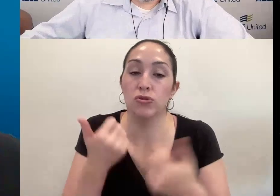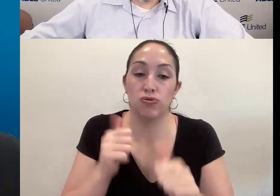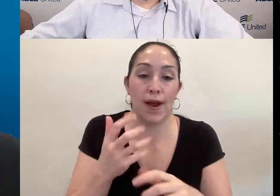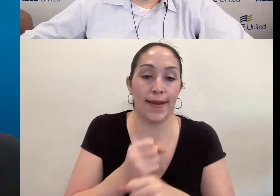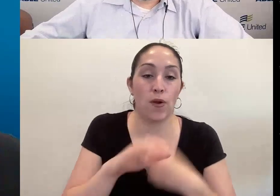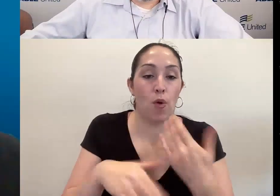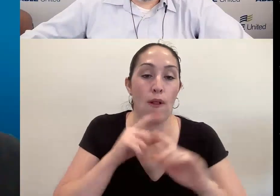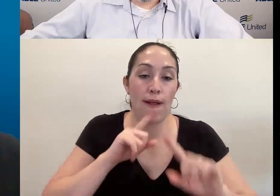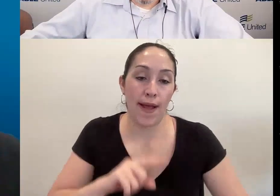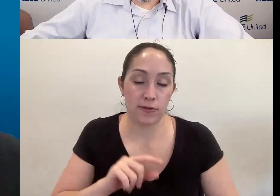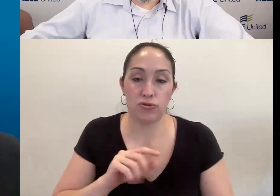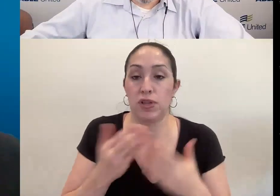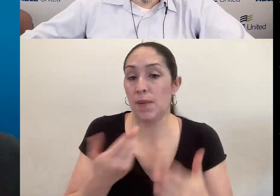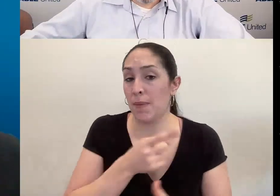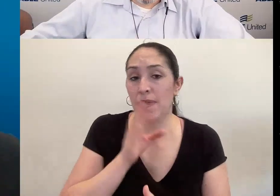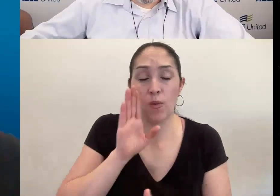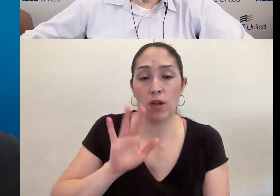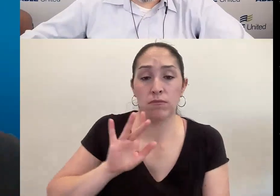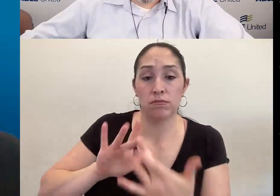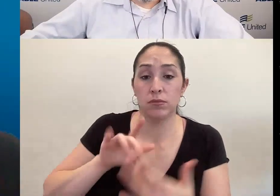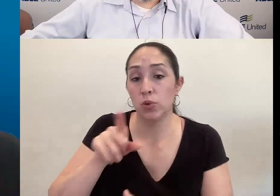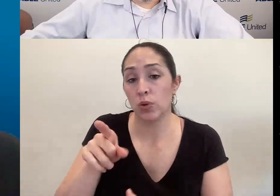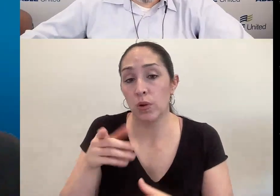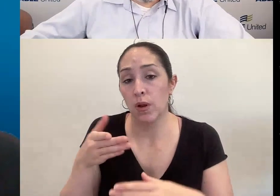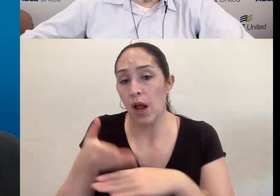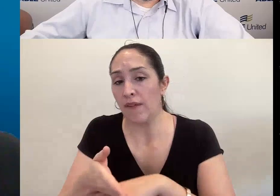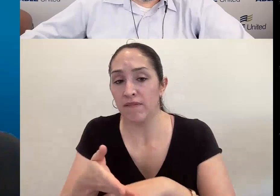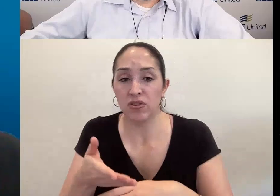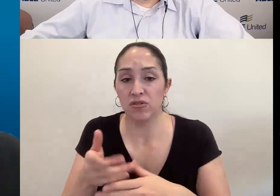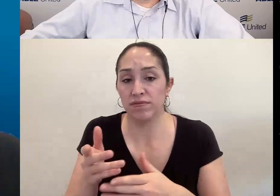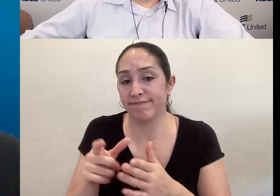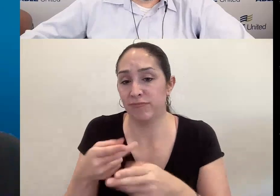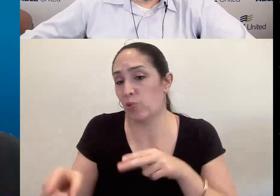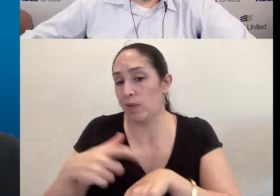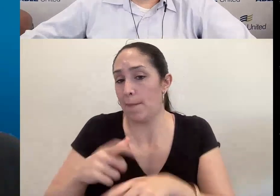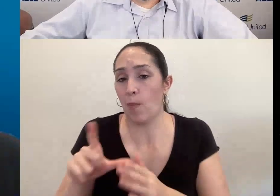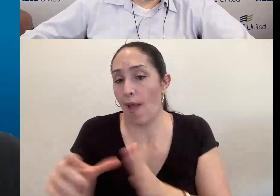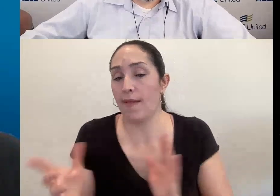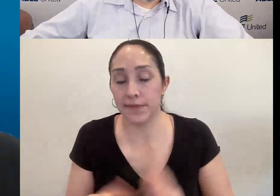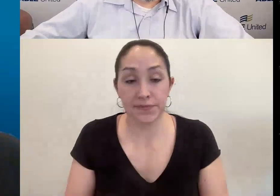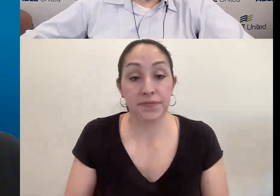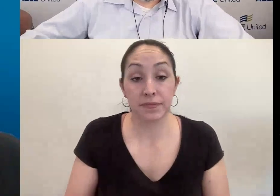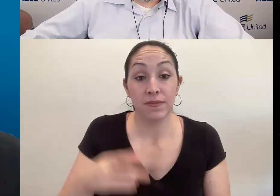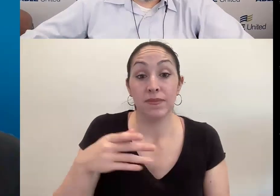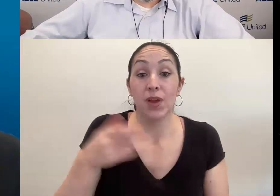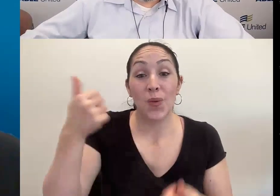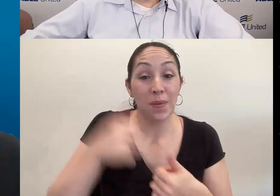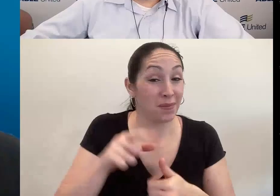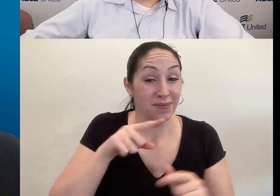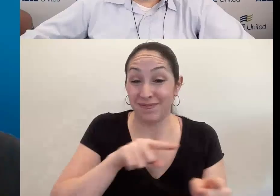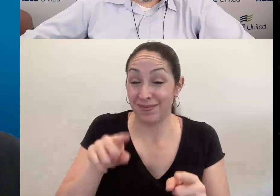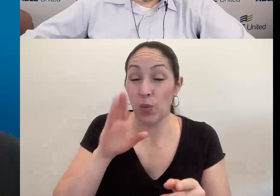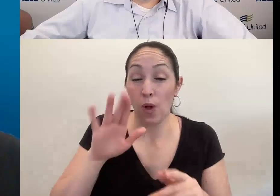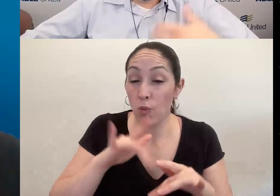maybe even reach out to you after a short time. So, with that, remember all these sessions are going to be recorded